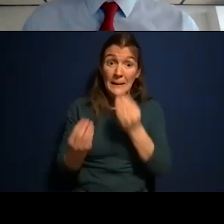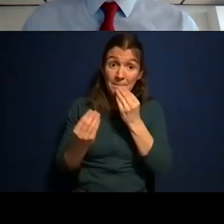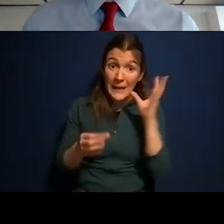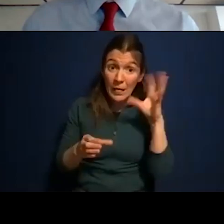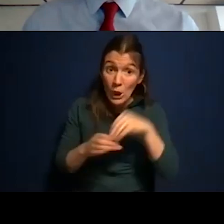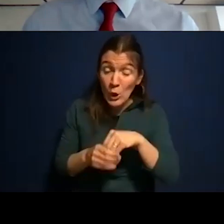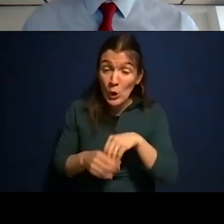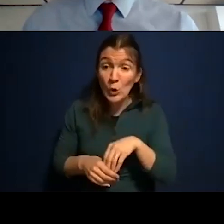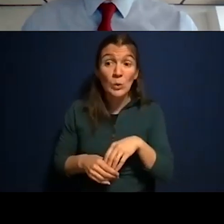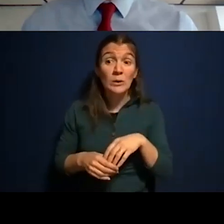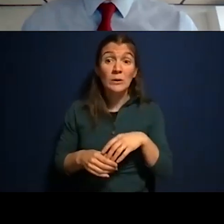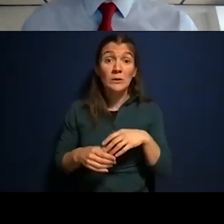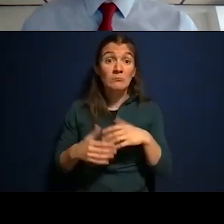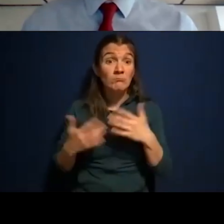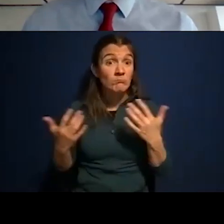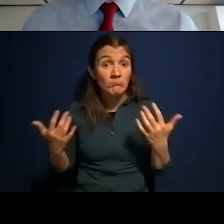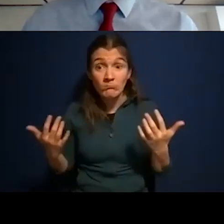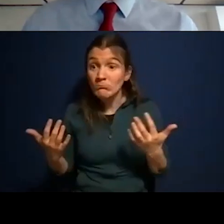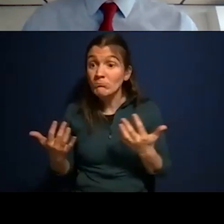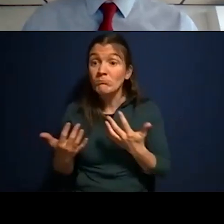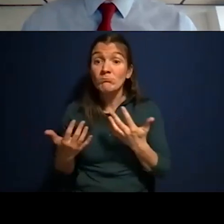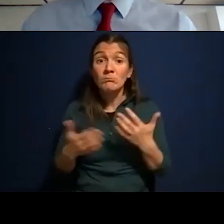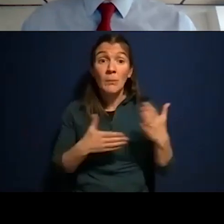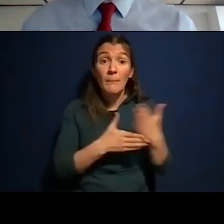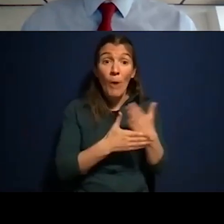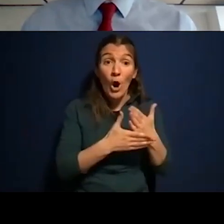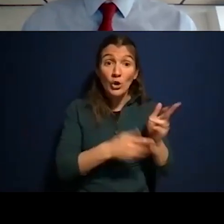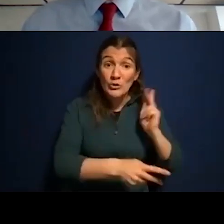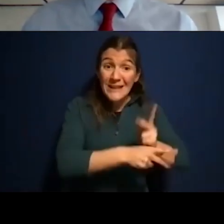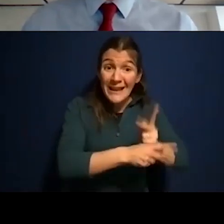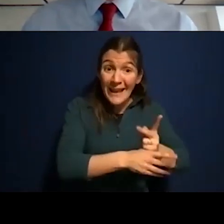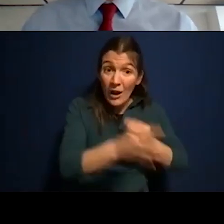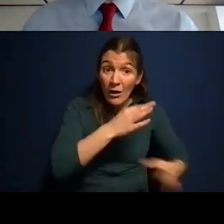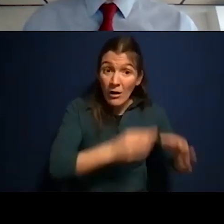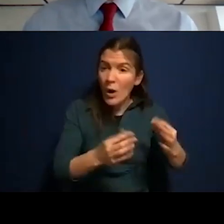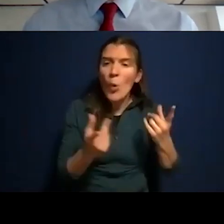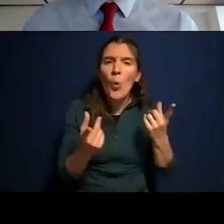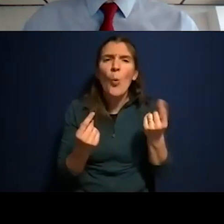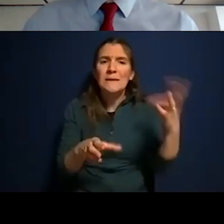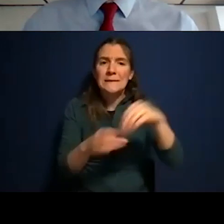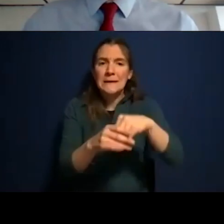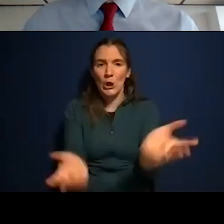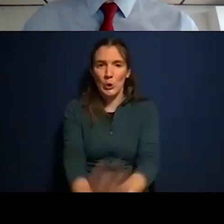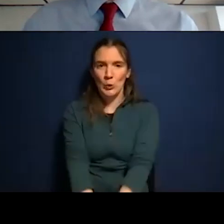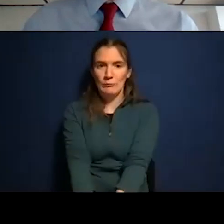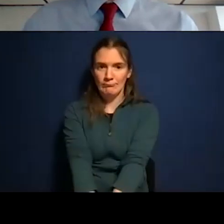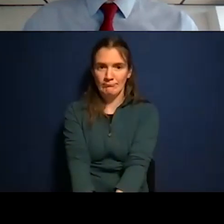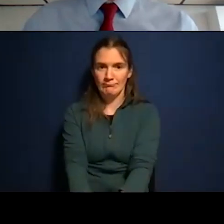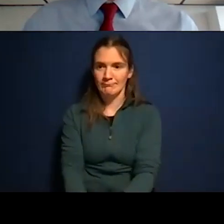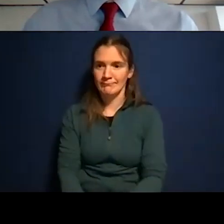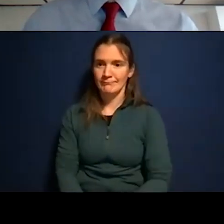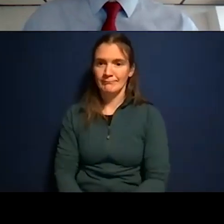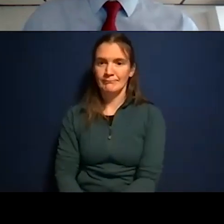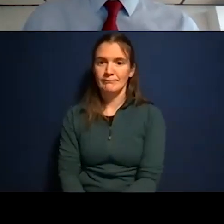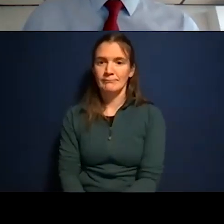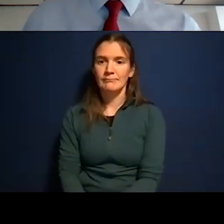it include, you know, partners? Does it include, what does it include?